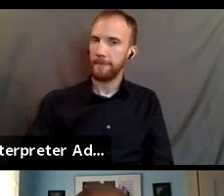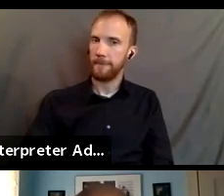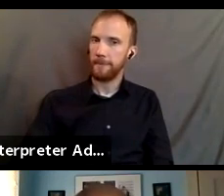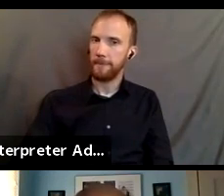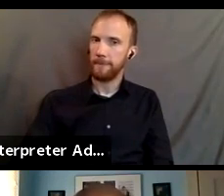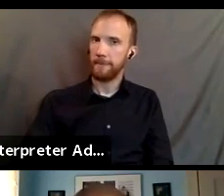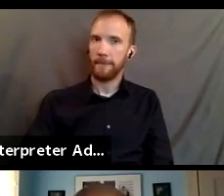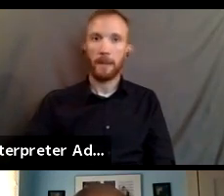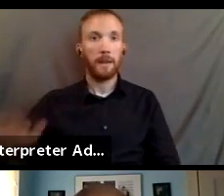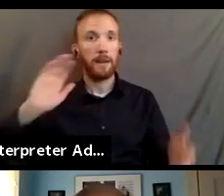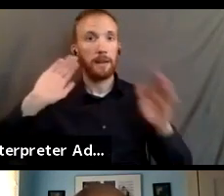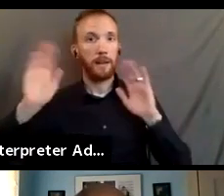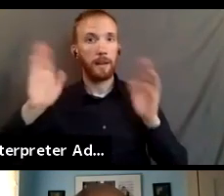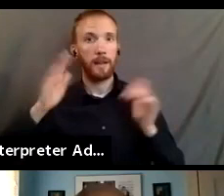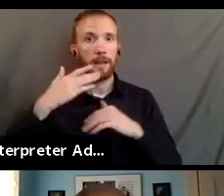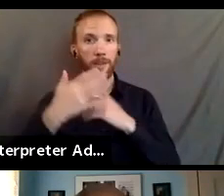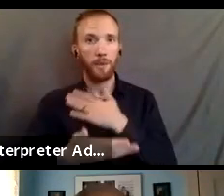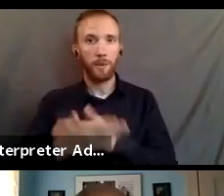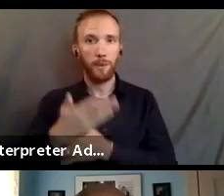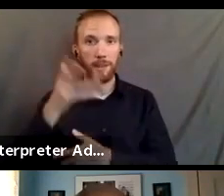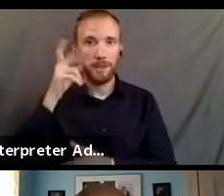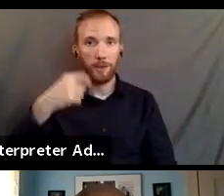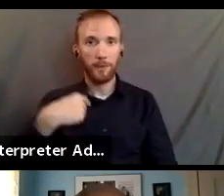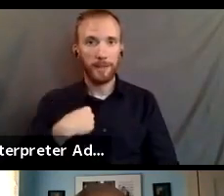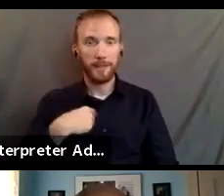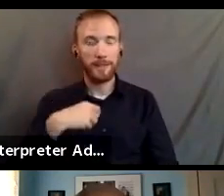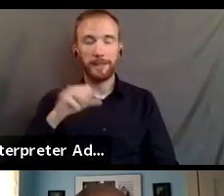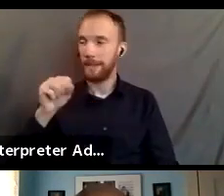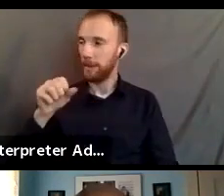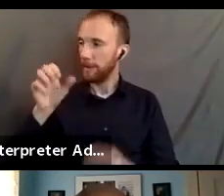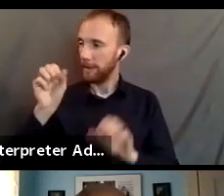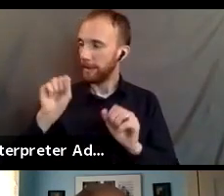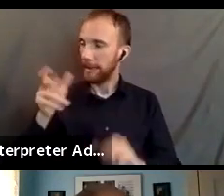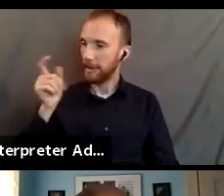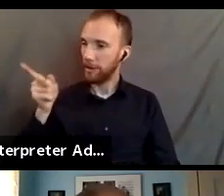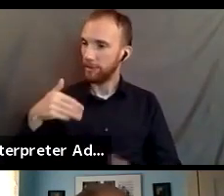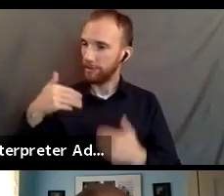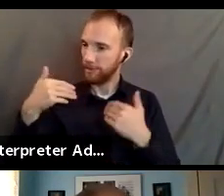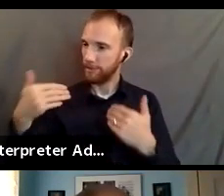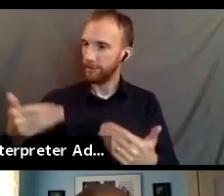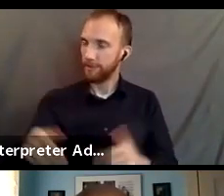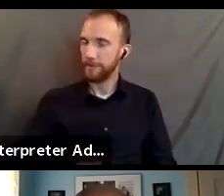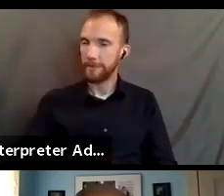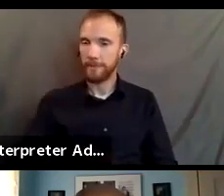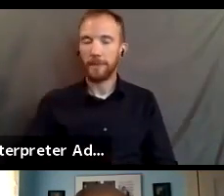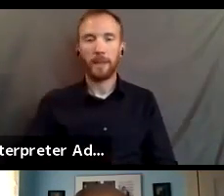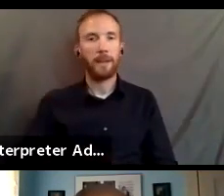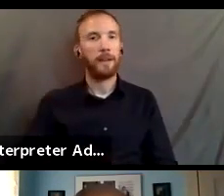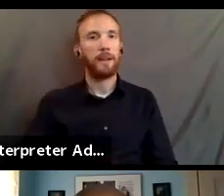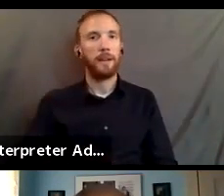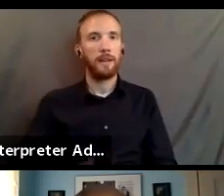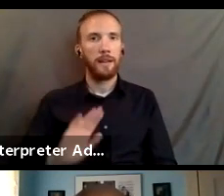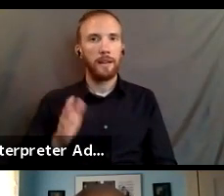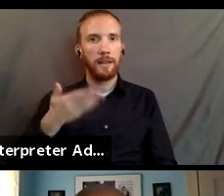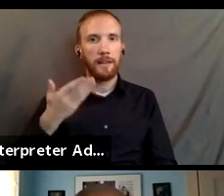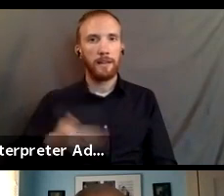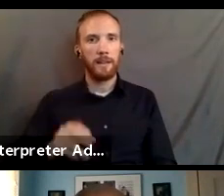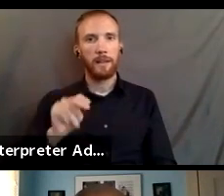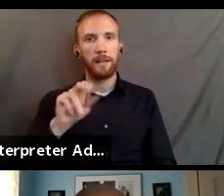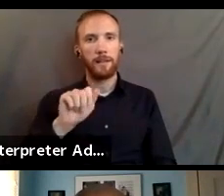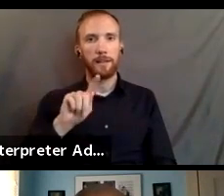hi good morning can you hear me yes we can hear you thank you so much you can proceed yes my name is